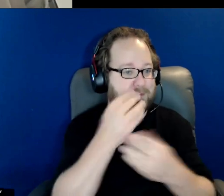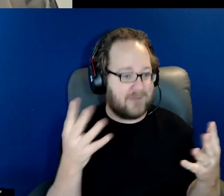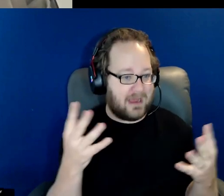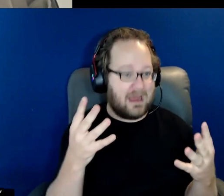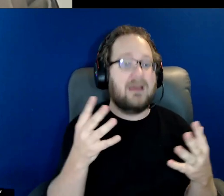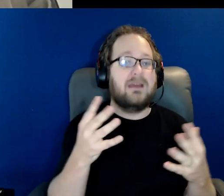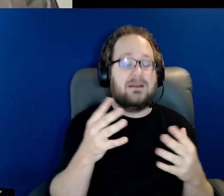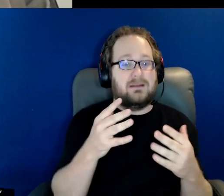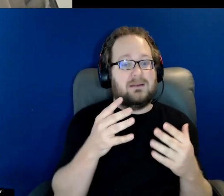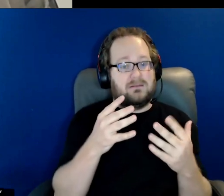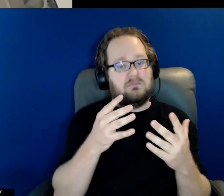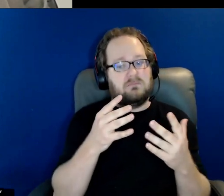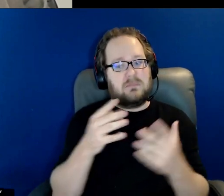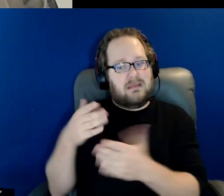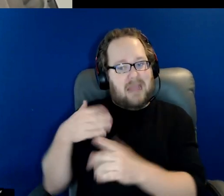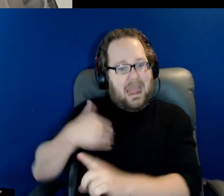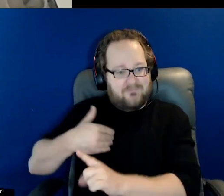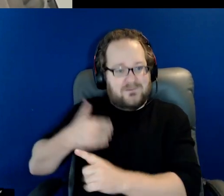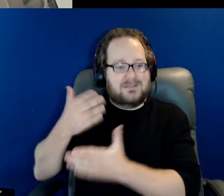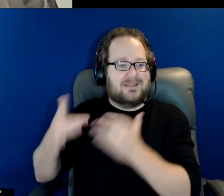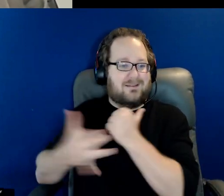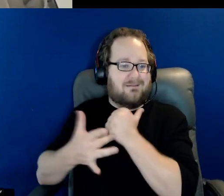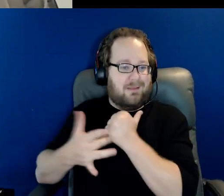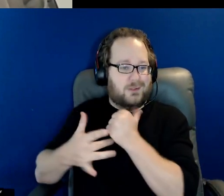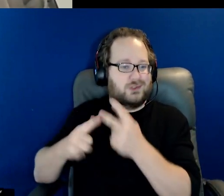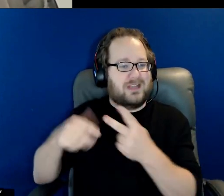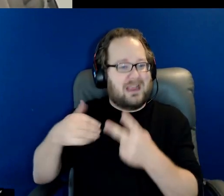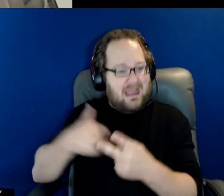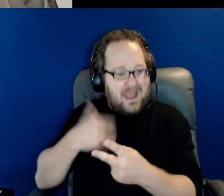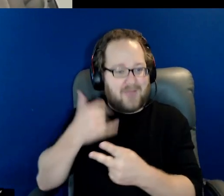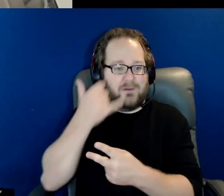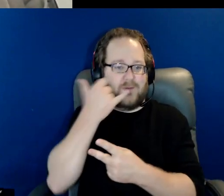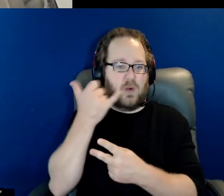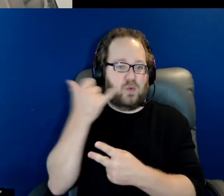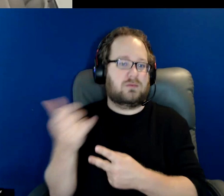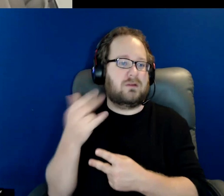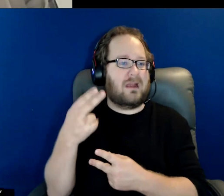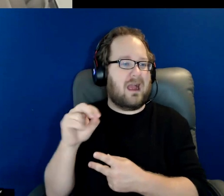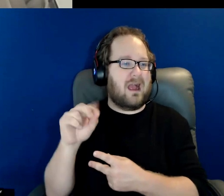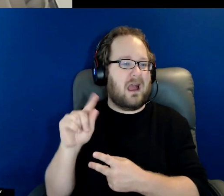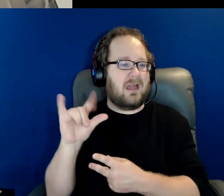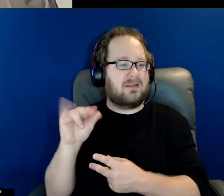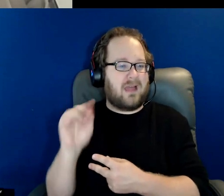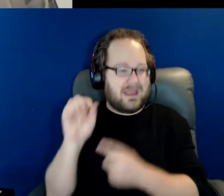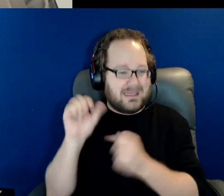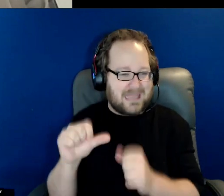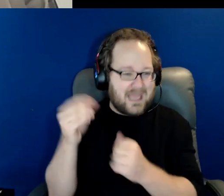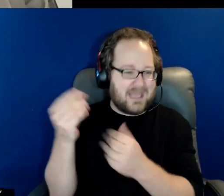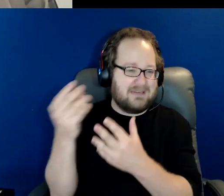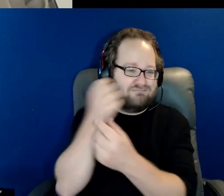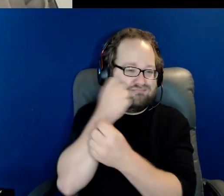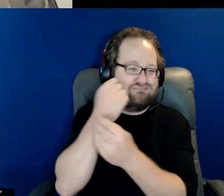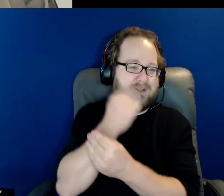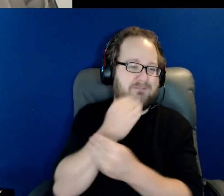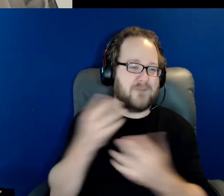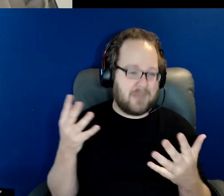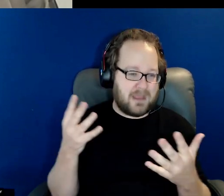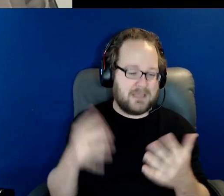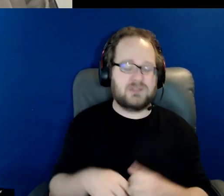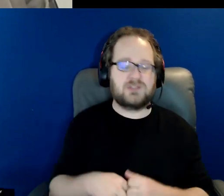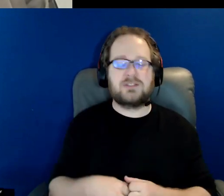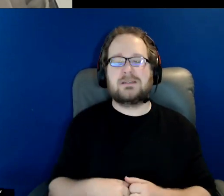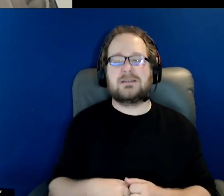used. What are the hotlines that can be utilized so they can get information in those moments? I think key with these warning